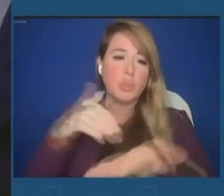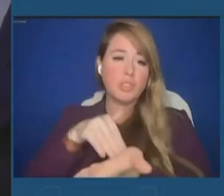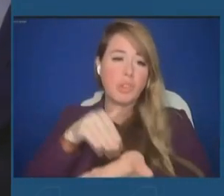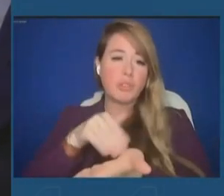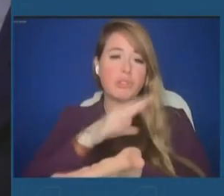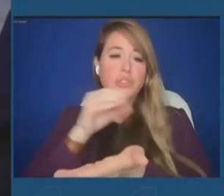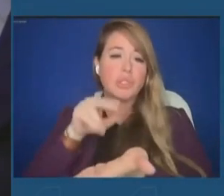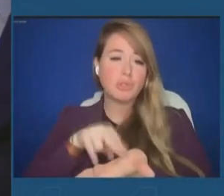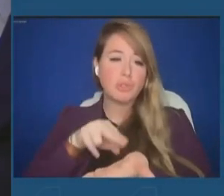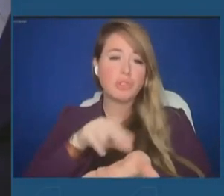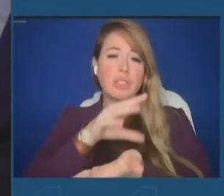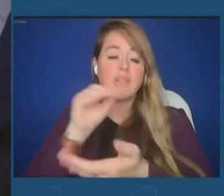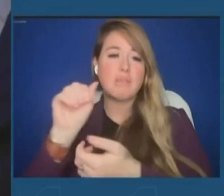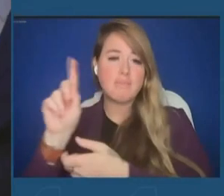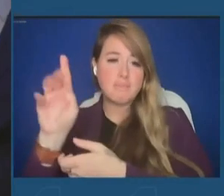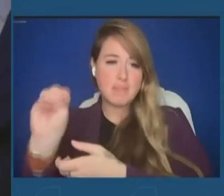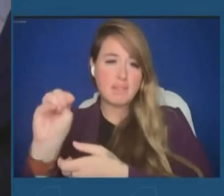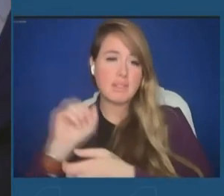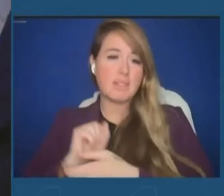and the administrative staff that